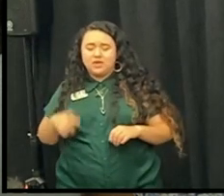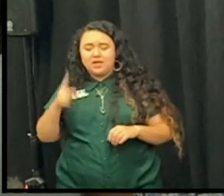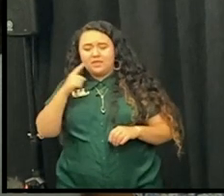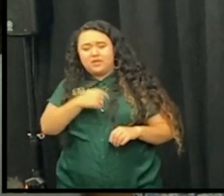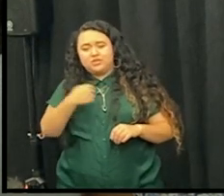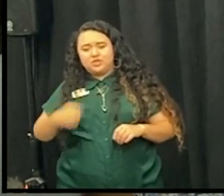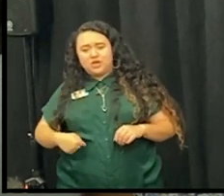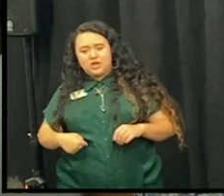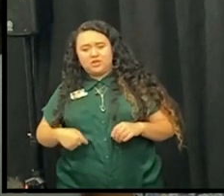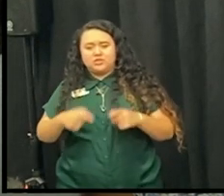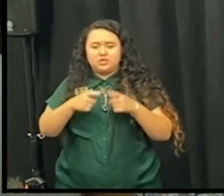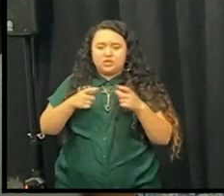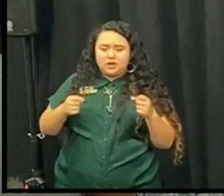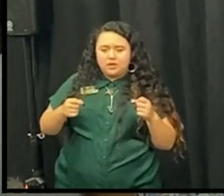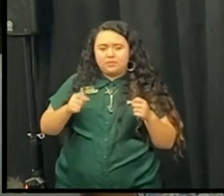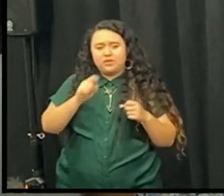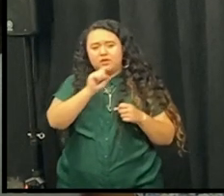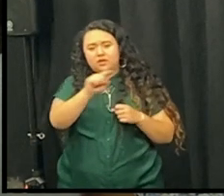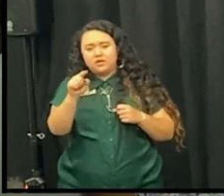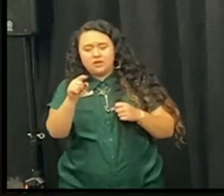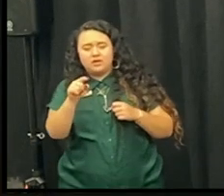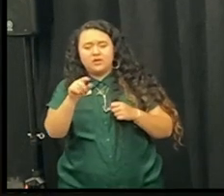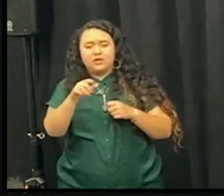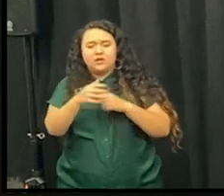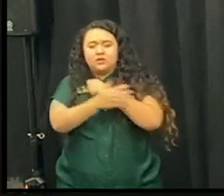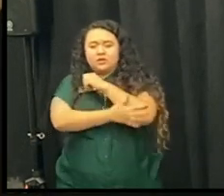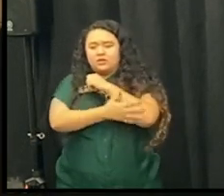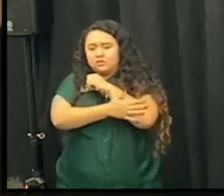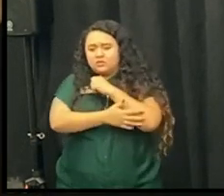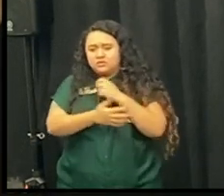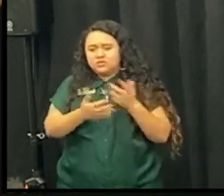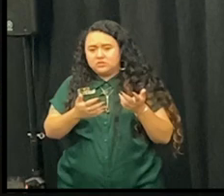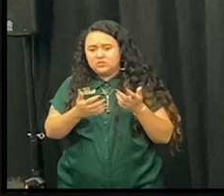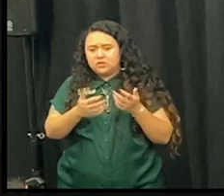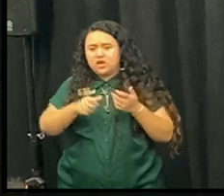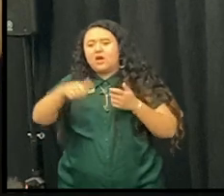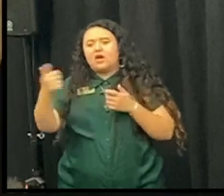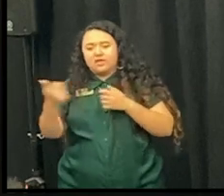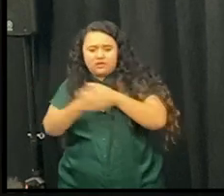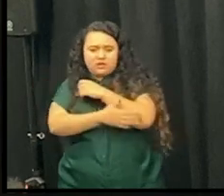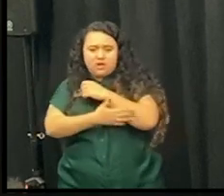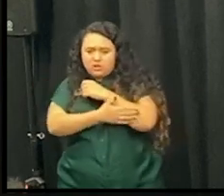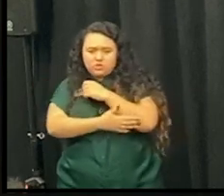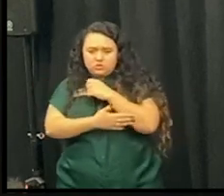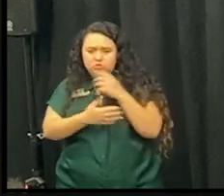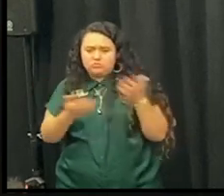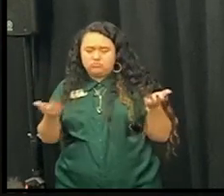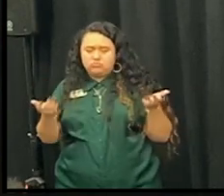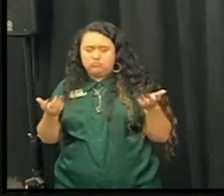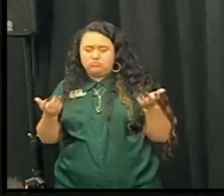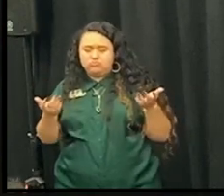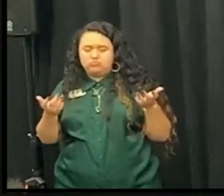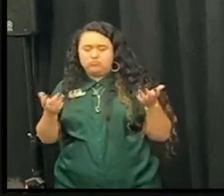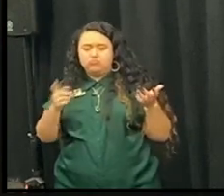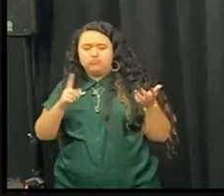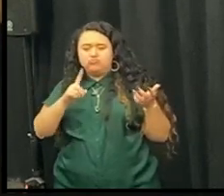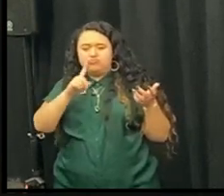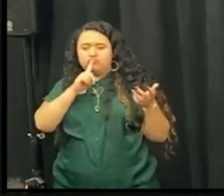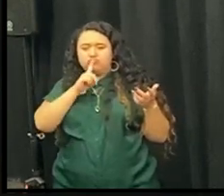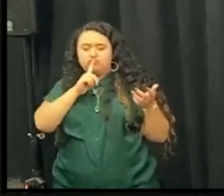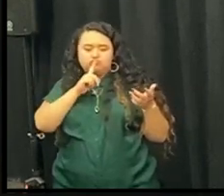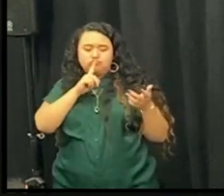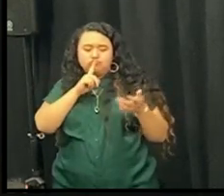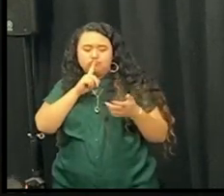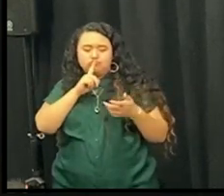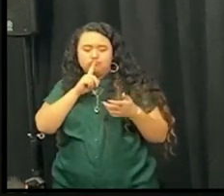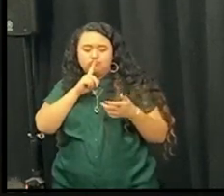and Japan, all these other countries in Asia are just like foreign countries. I have nothing to do, you know, there's nothing to